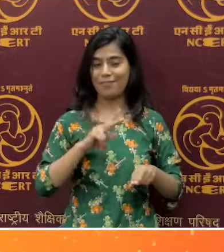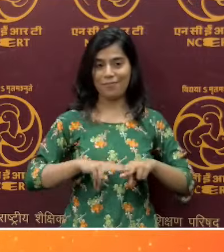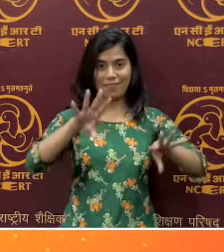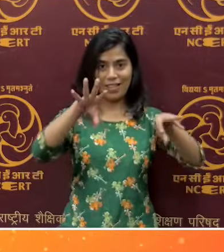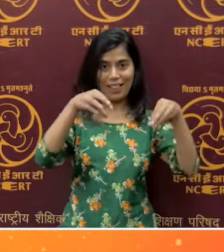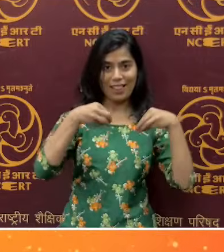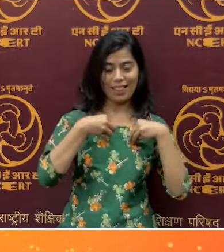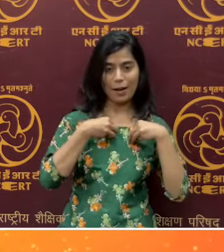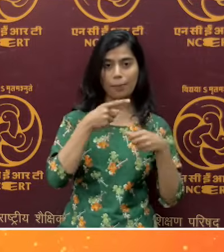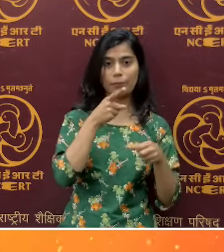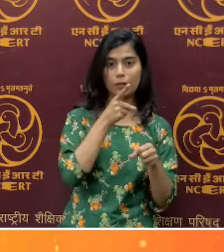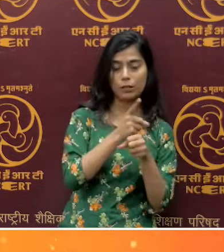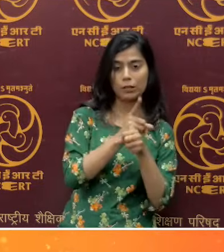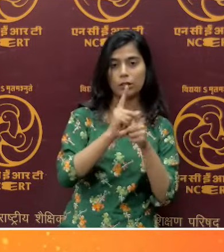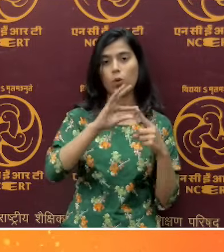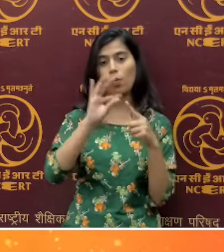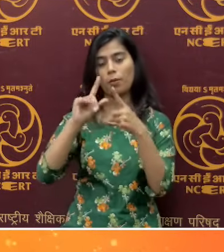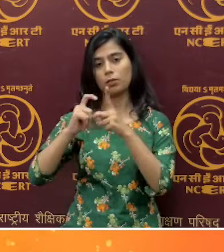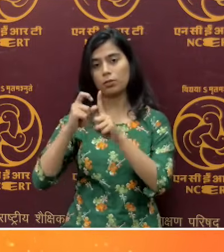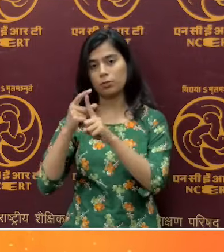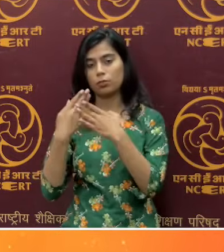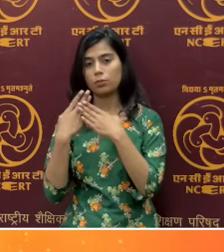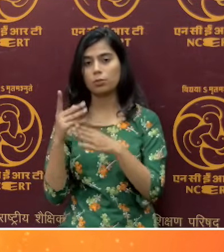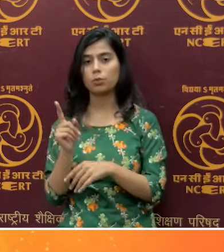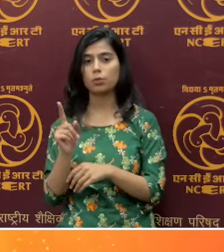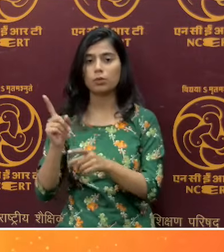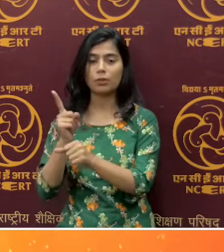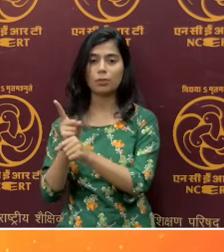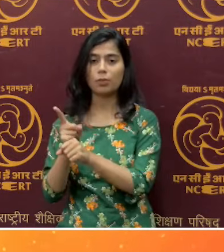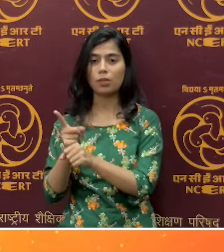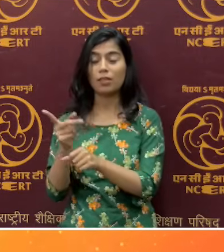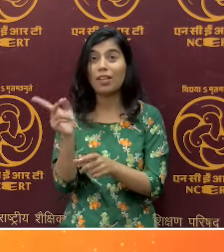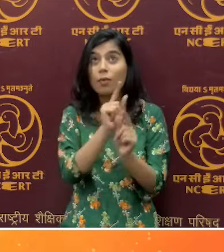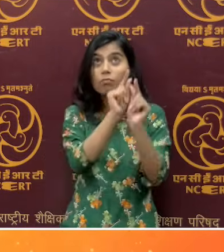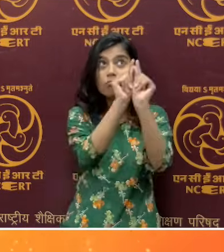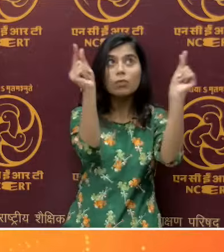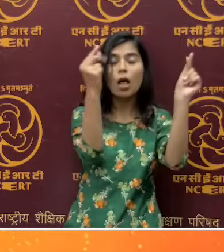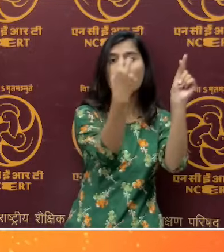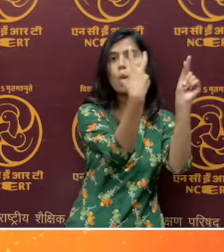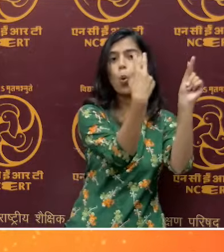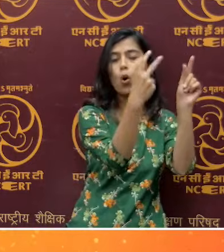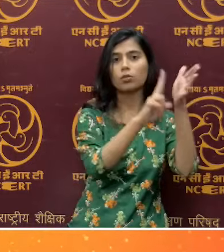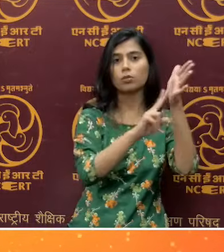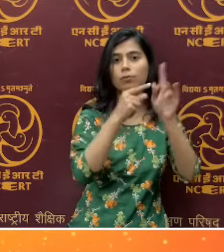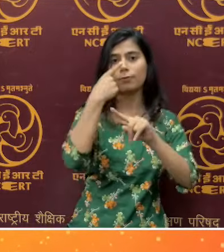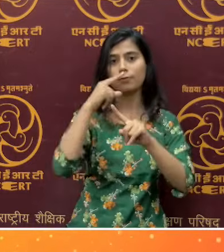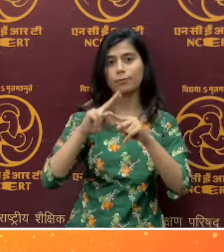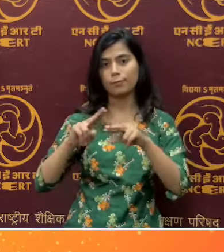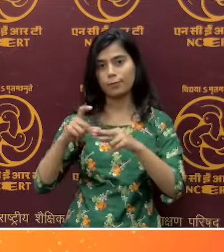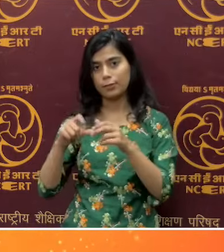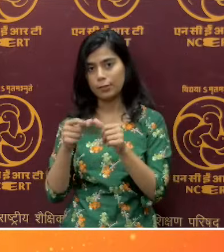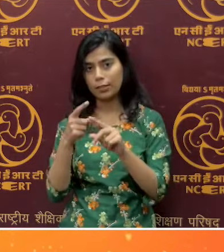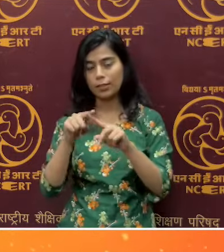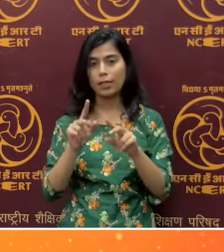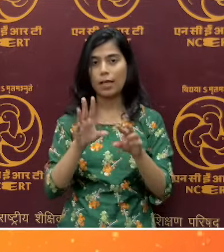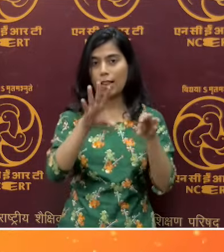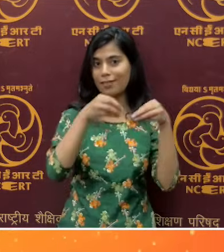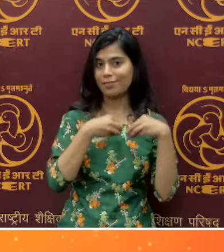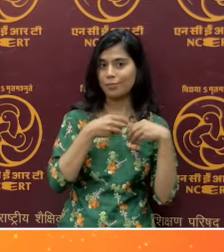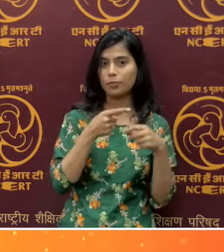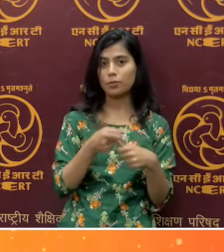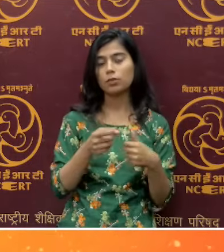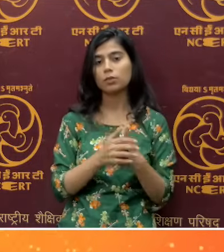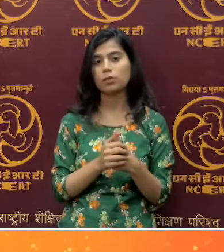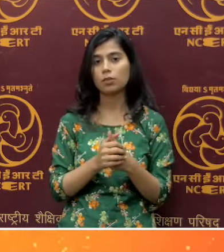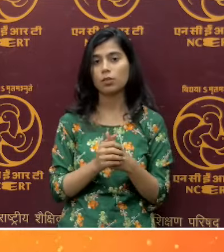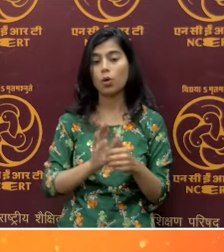similar for teacher and special educator. As you can see, I have received one notification. Similar as for teacher, I can accept from here as well,